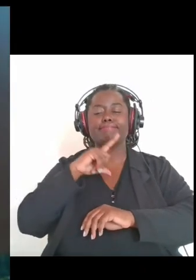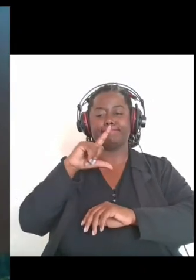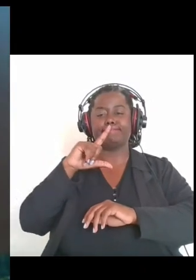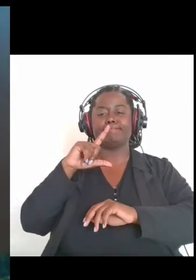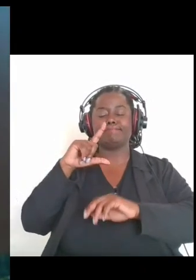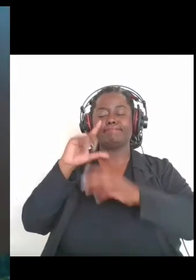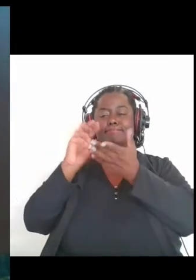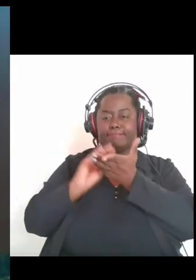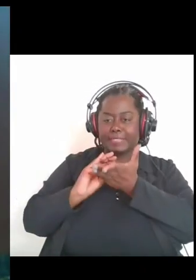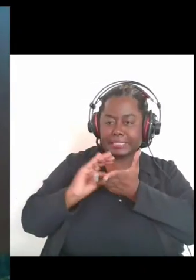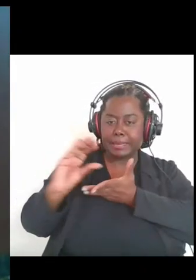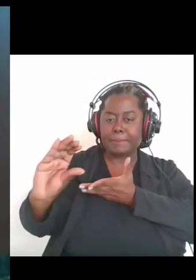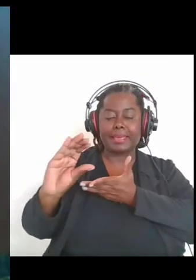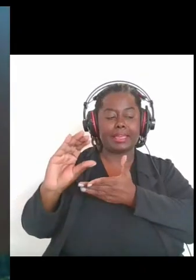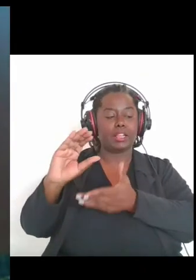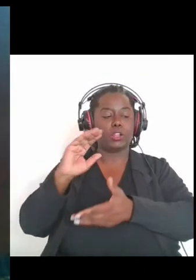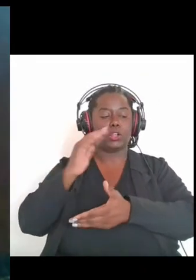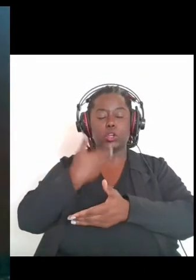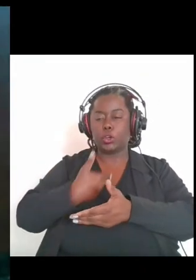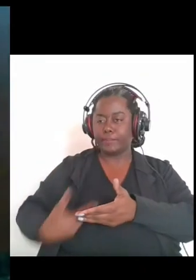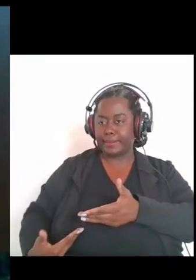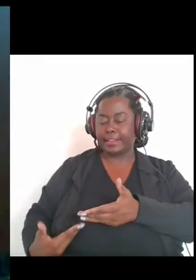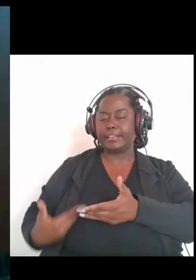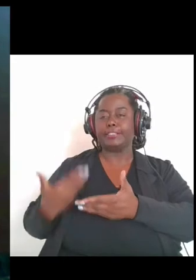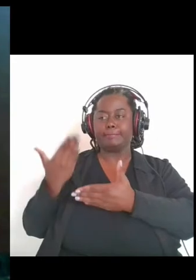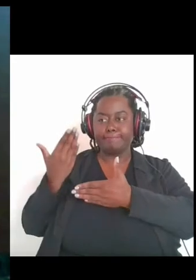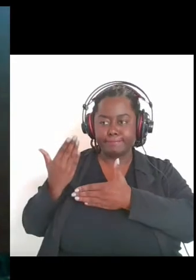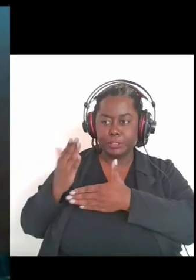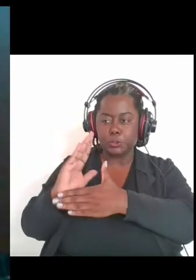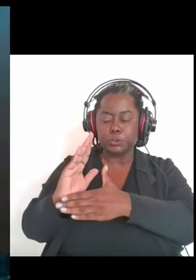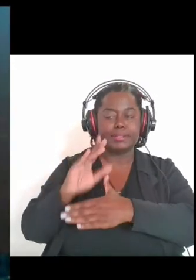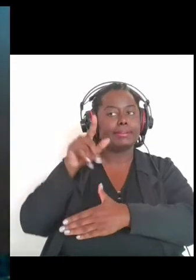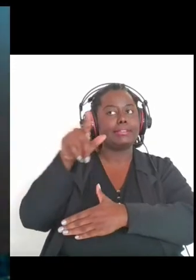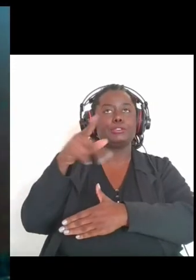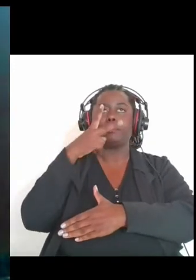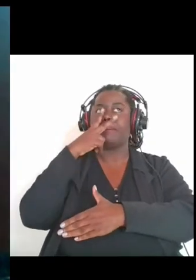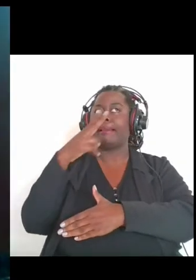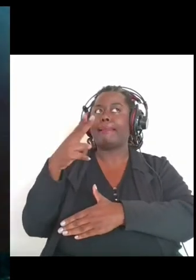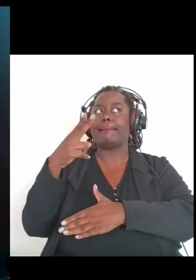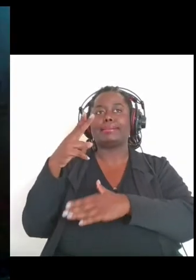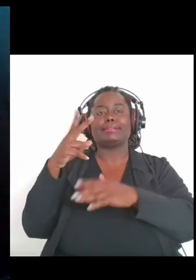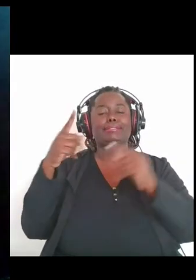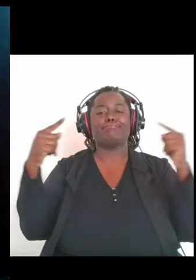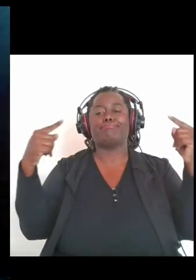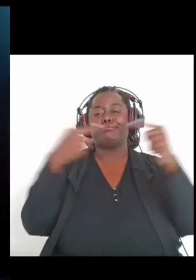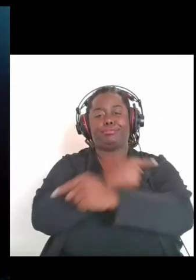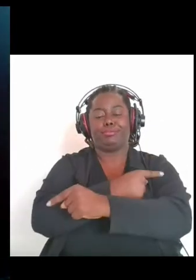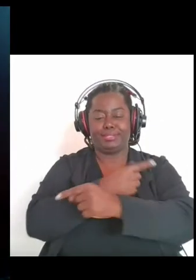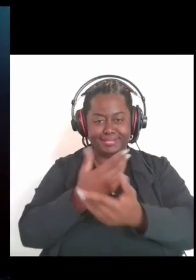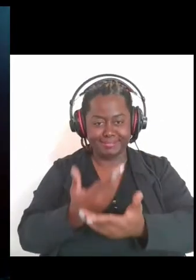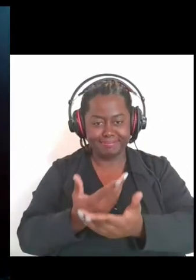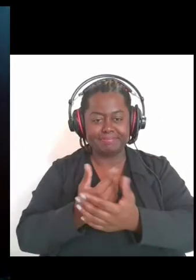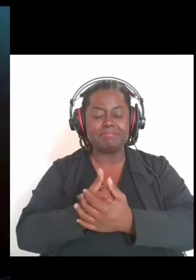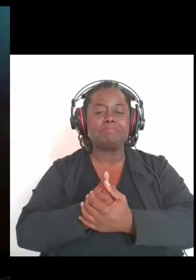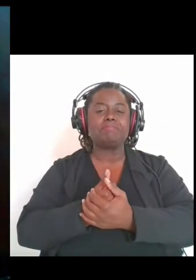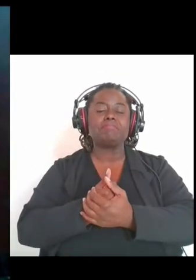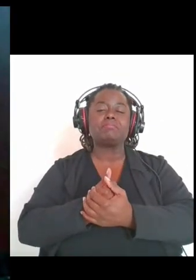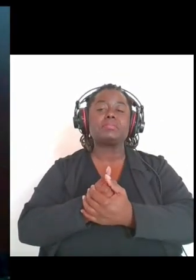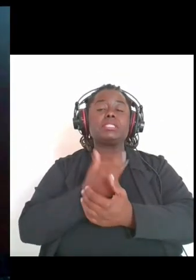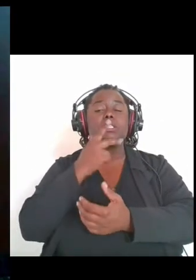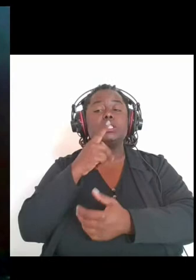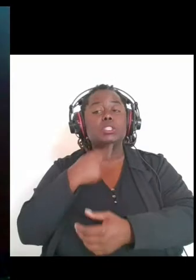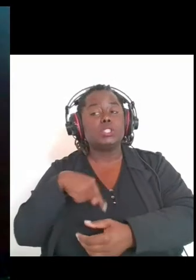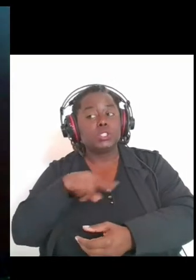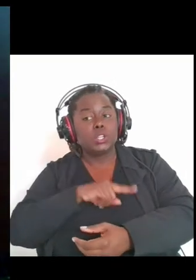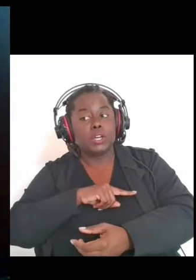there are some funding sources from the state that and that can be very contradictory very controversial